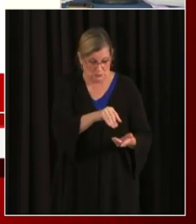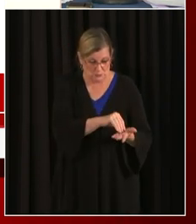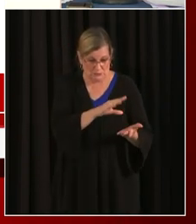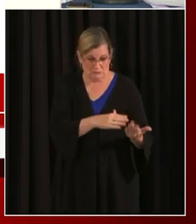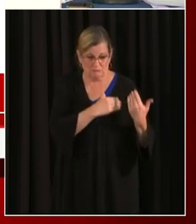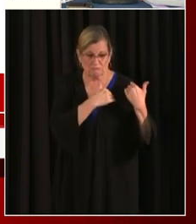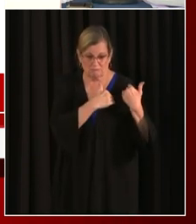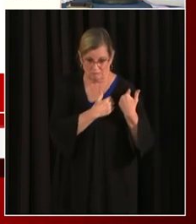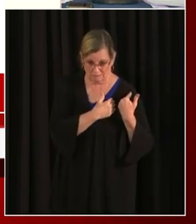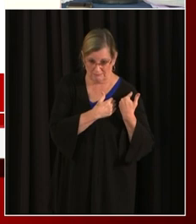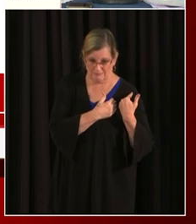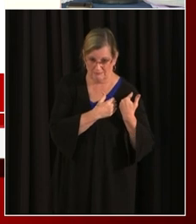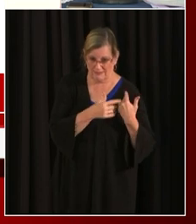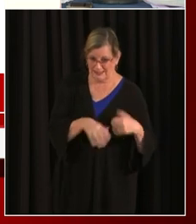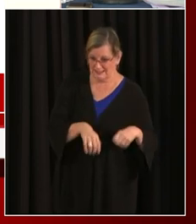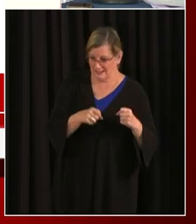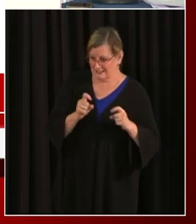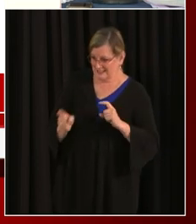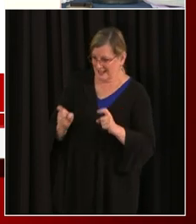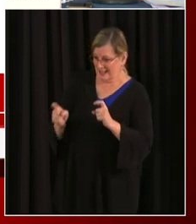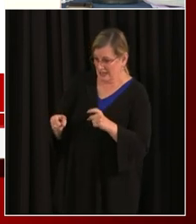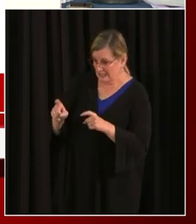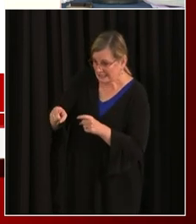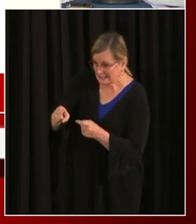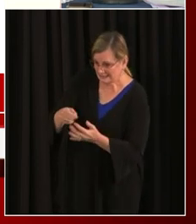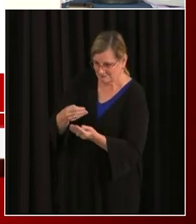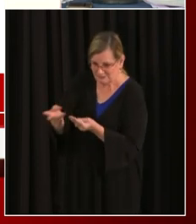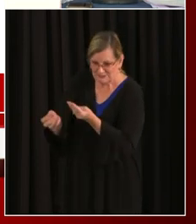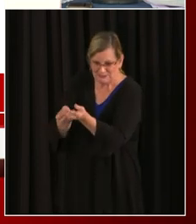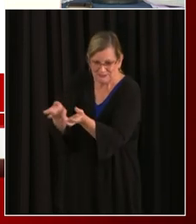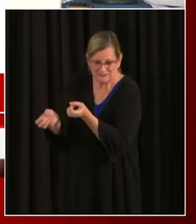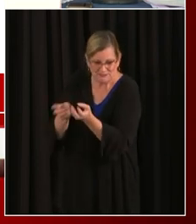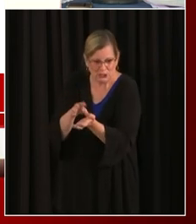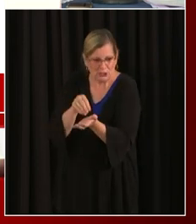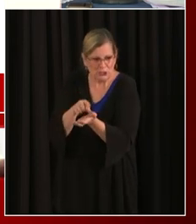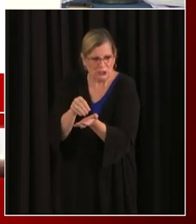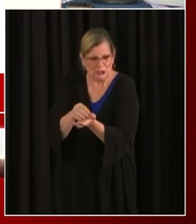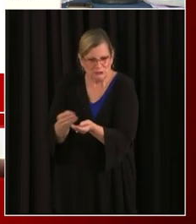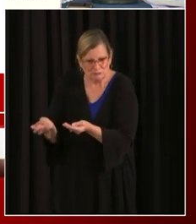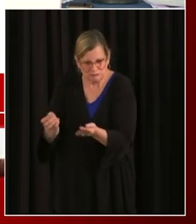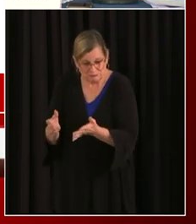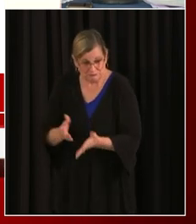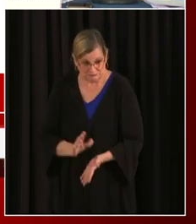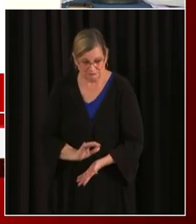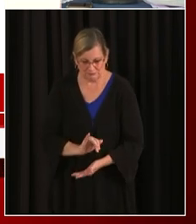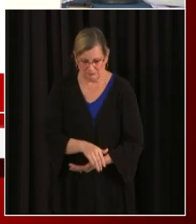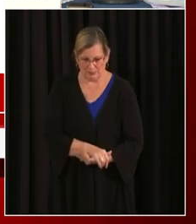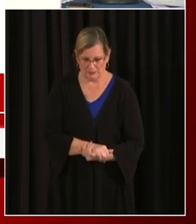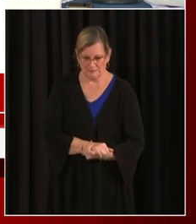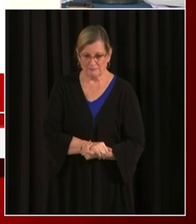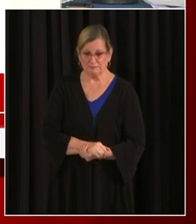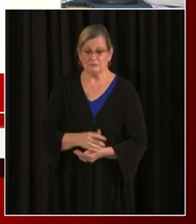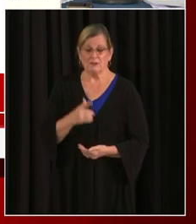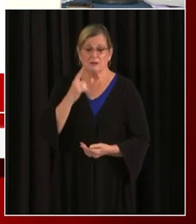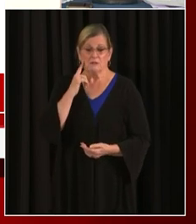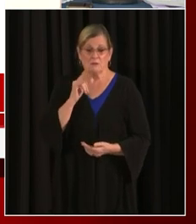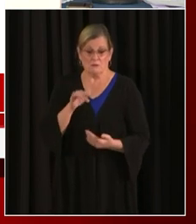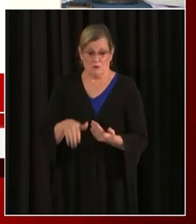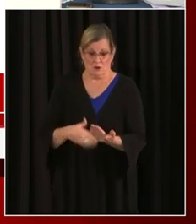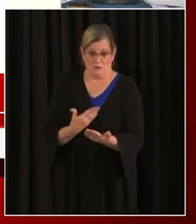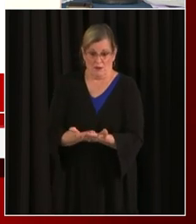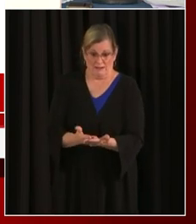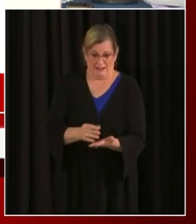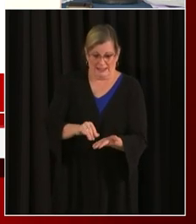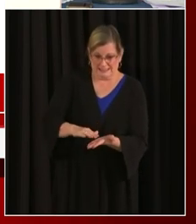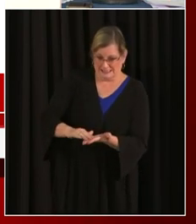with over the course of a day, including entrances, hallways, bathrooms, and so on. In terms of arrival and